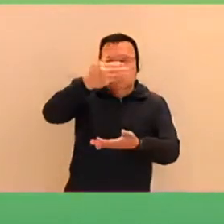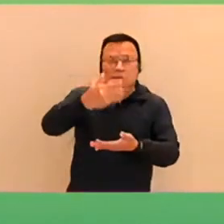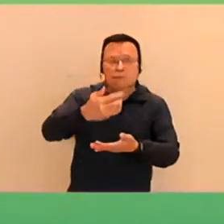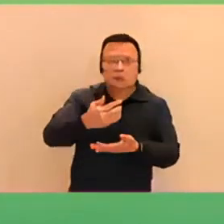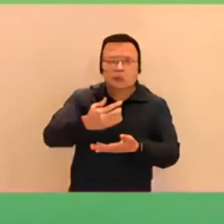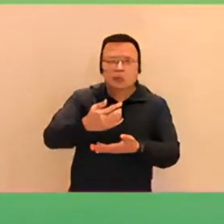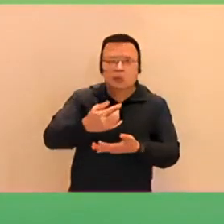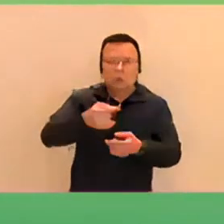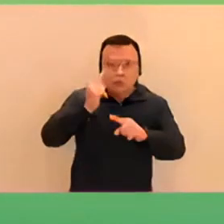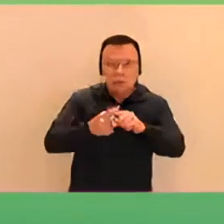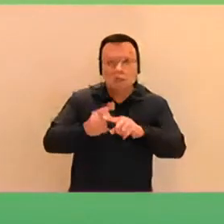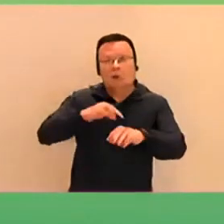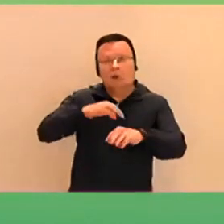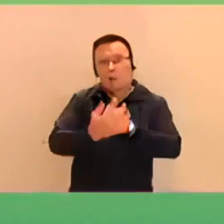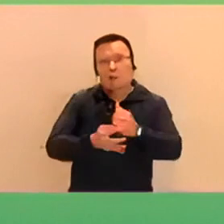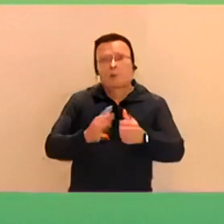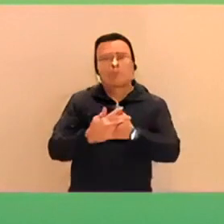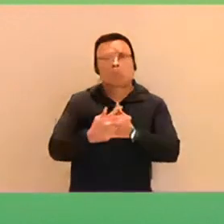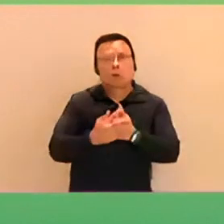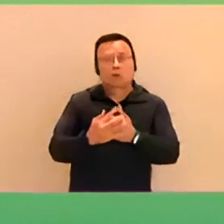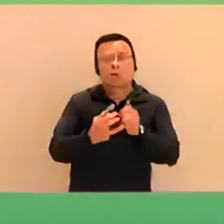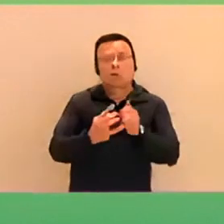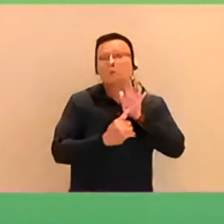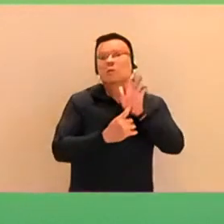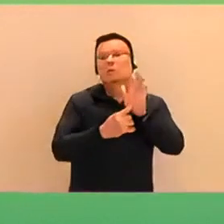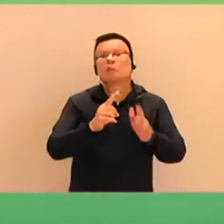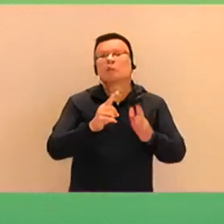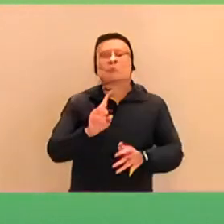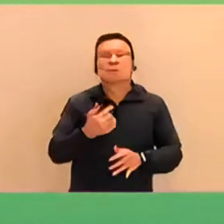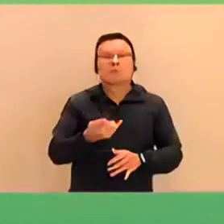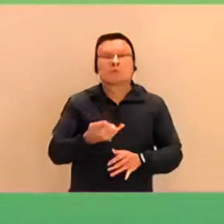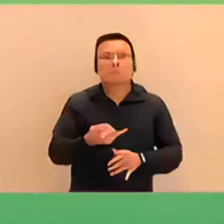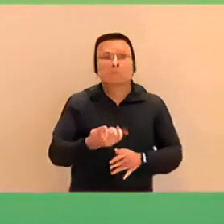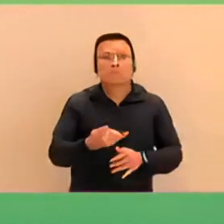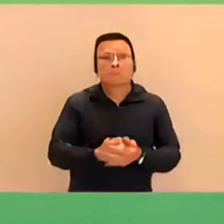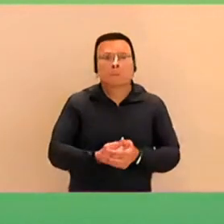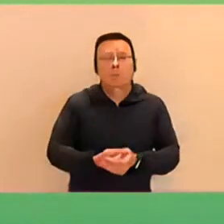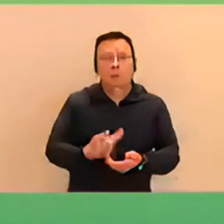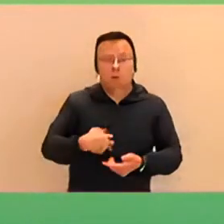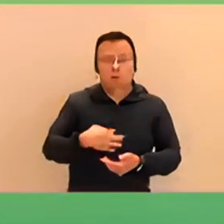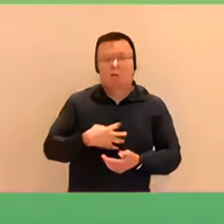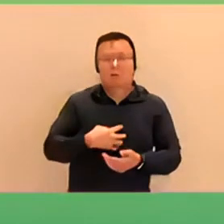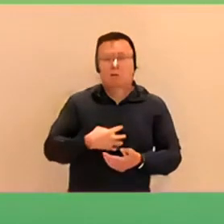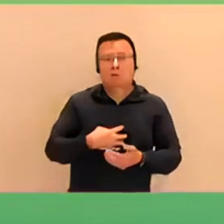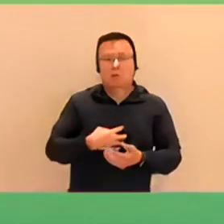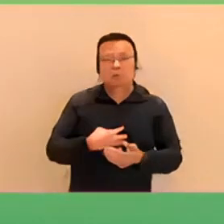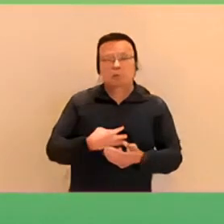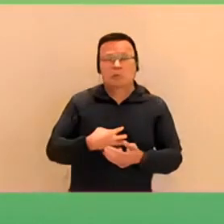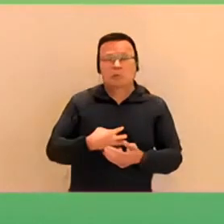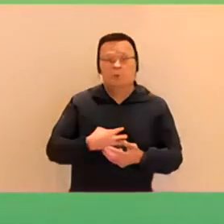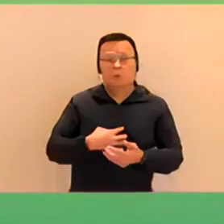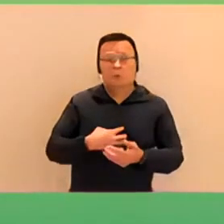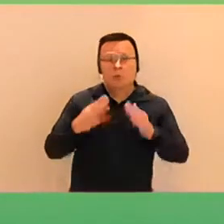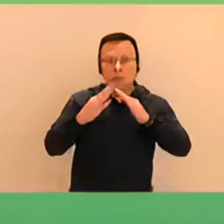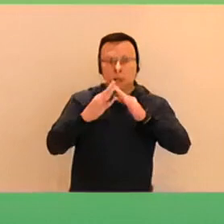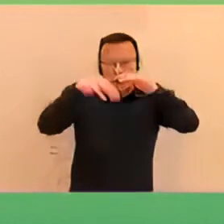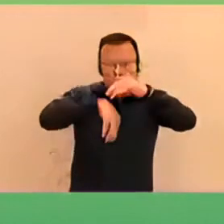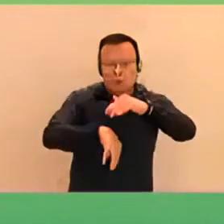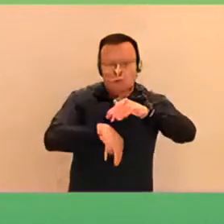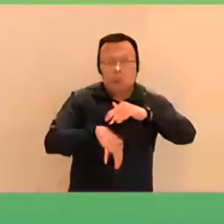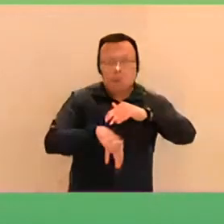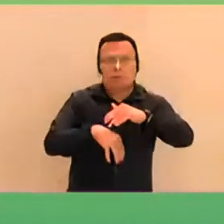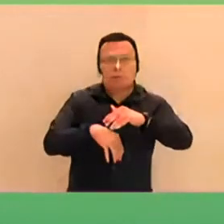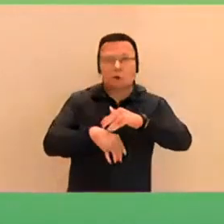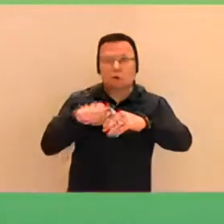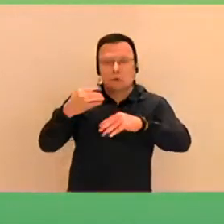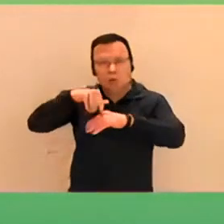also indoor environmental conditions also impact the operational energy consumption as well as the carbon emission. So that's why we do need a